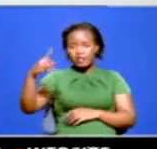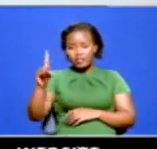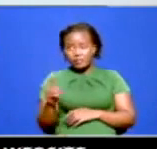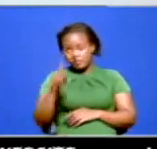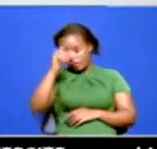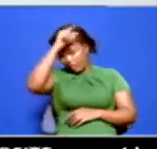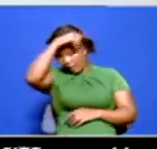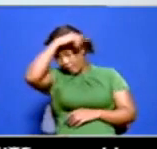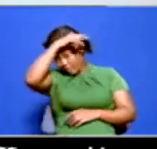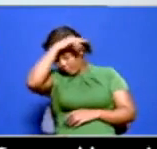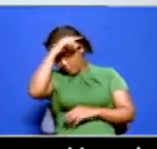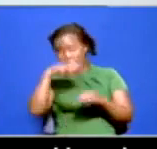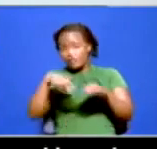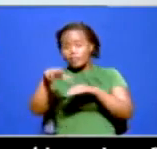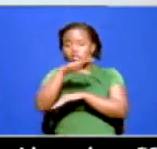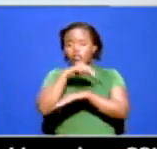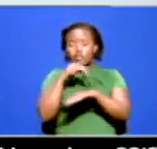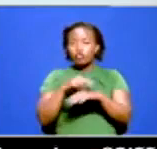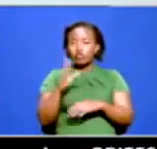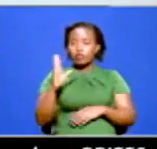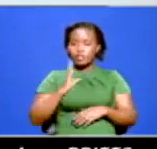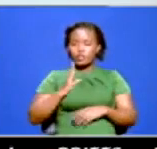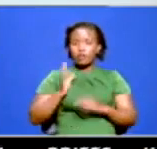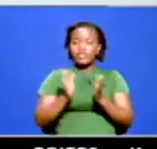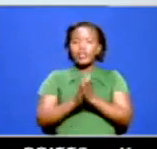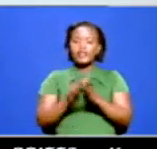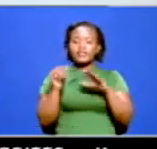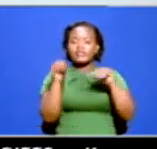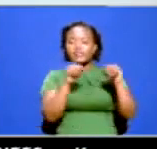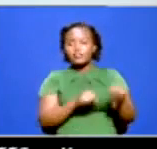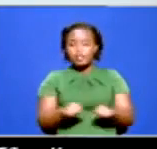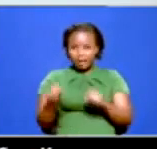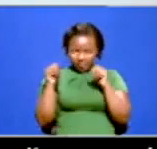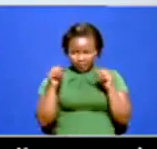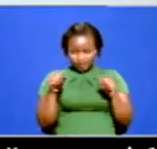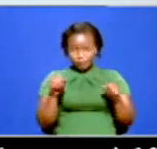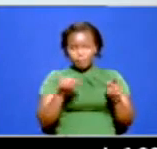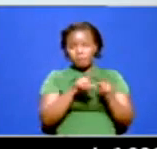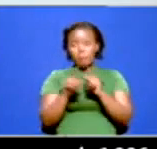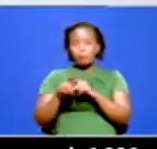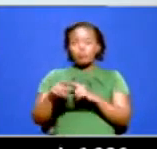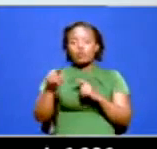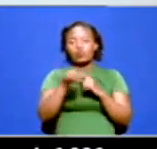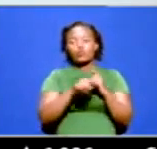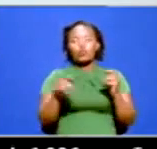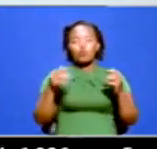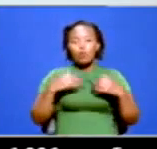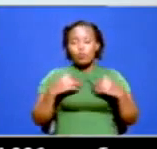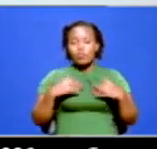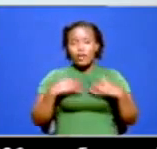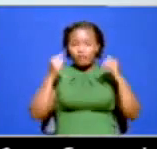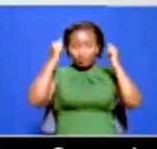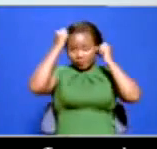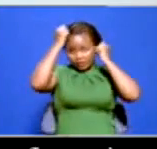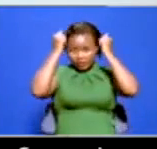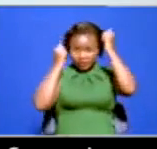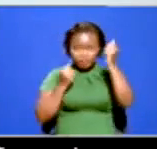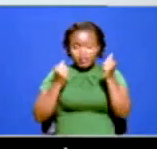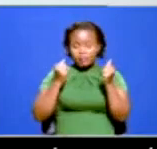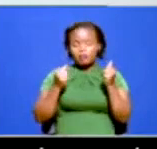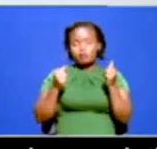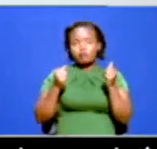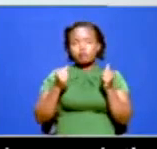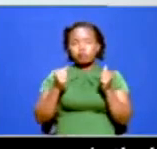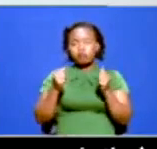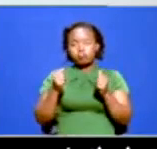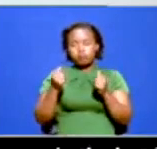security and strategy. And then you have a defense staff college also in Karen